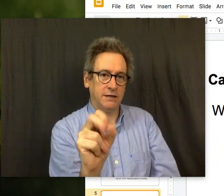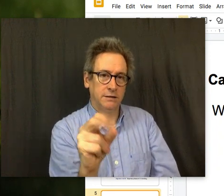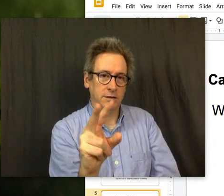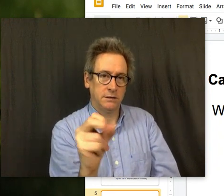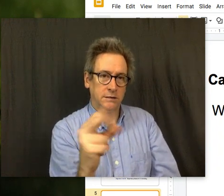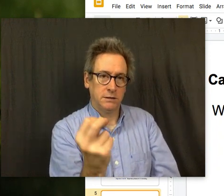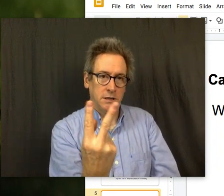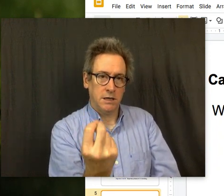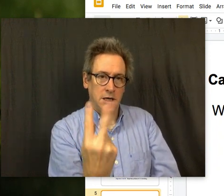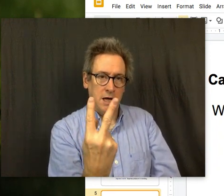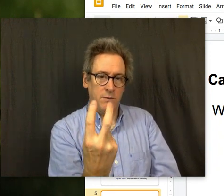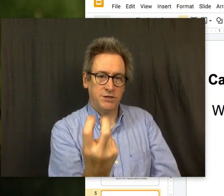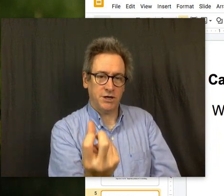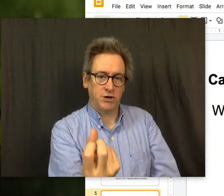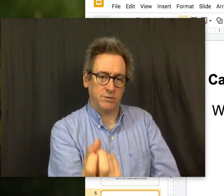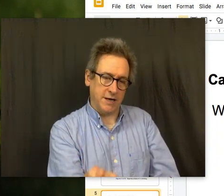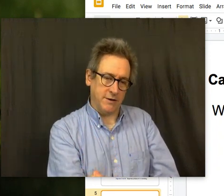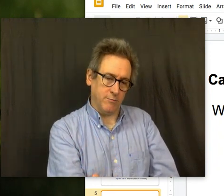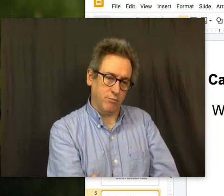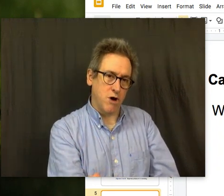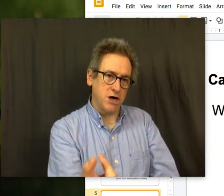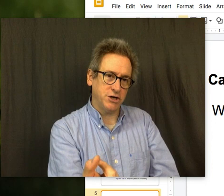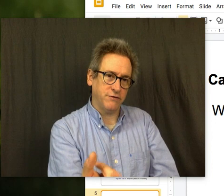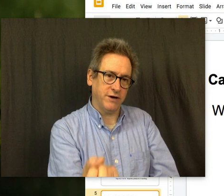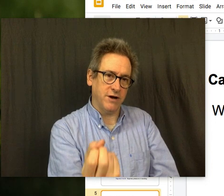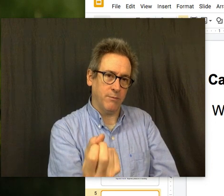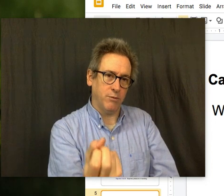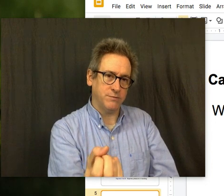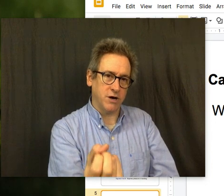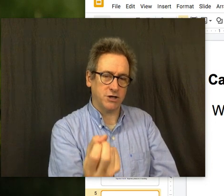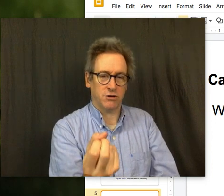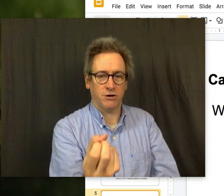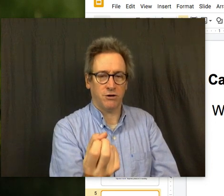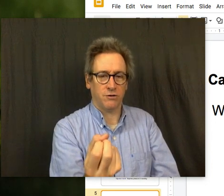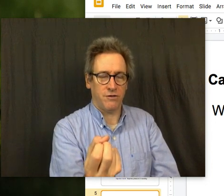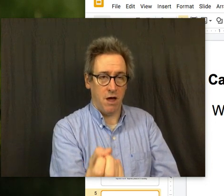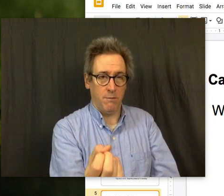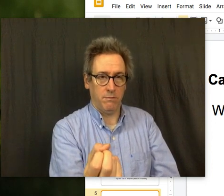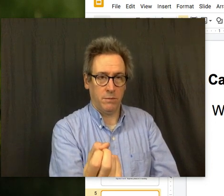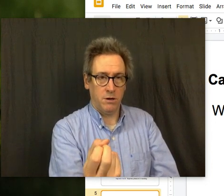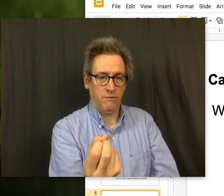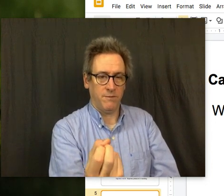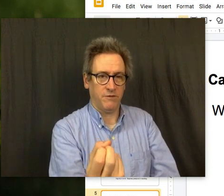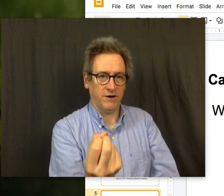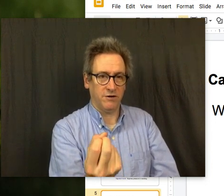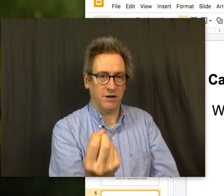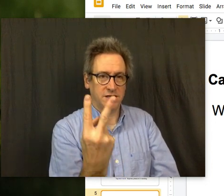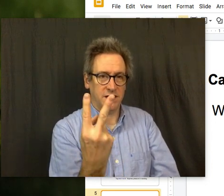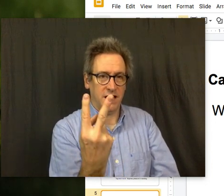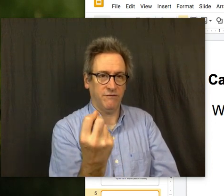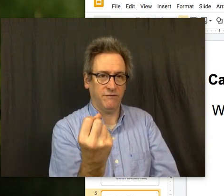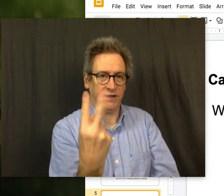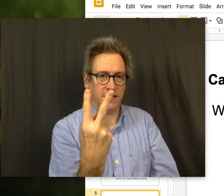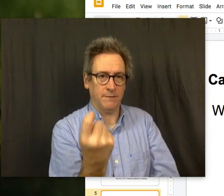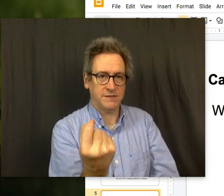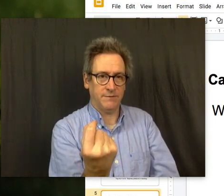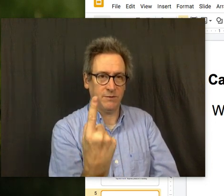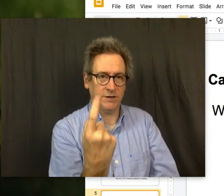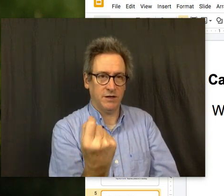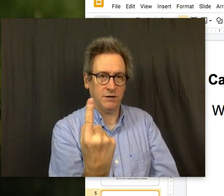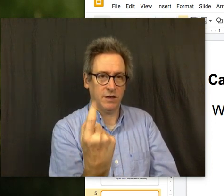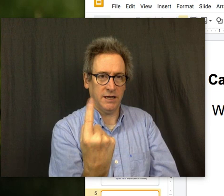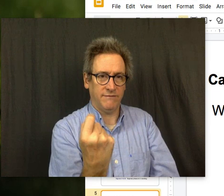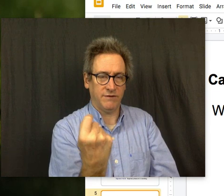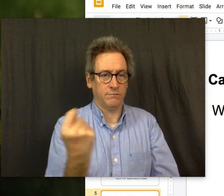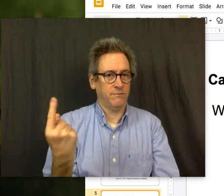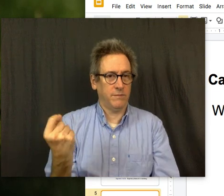flick. I want you to like brush your fingernail. Put some pressure on your thumb from your fingernails and flick it up. Same thing with